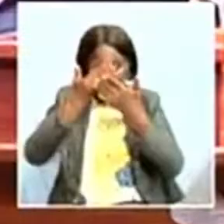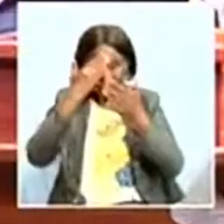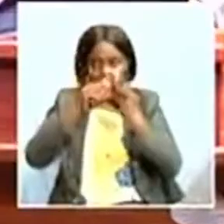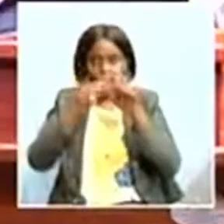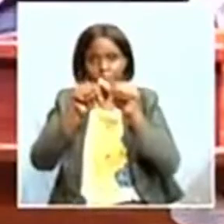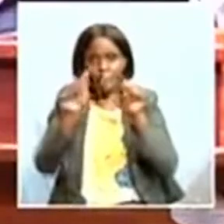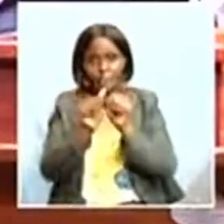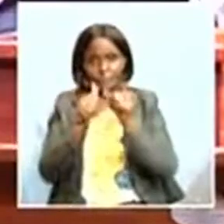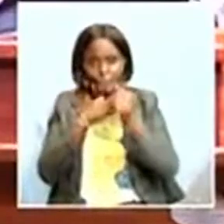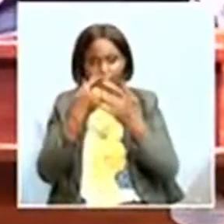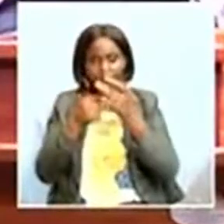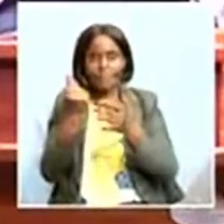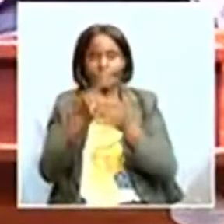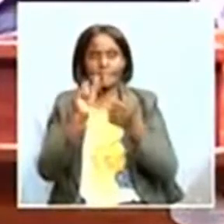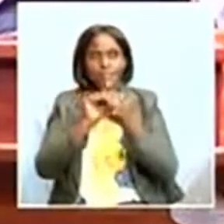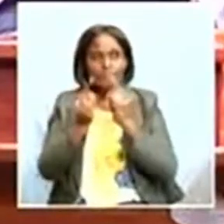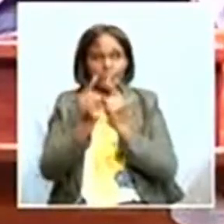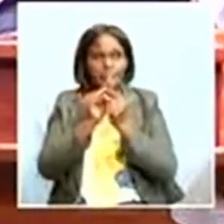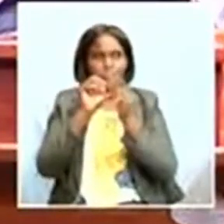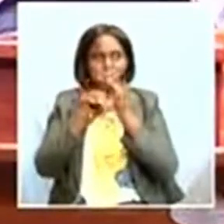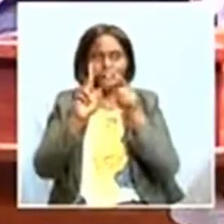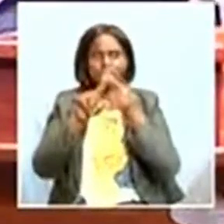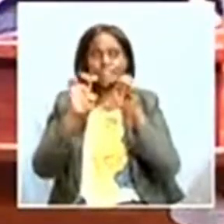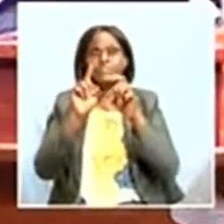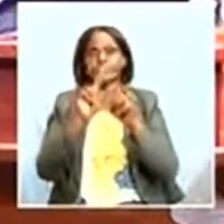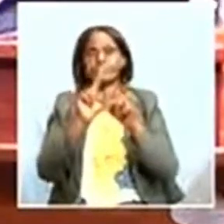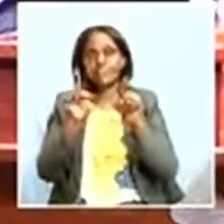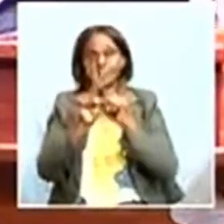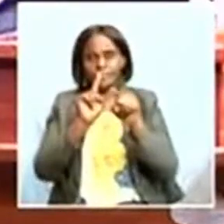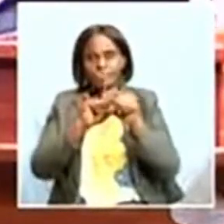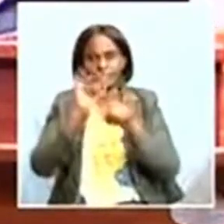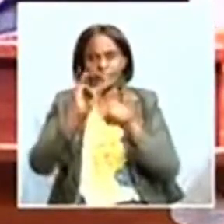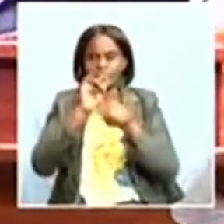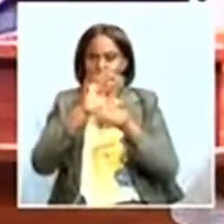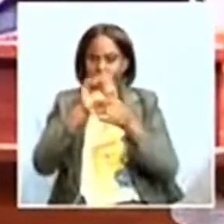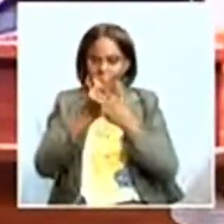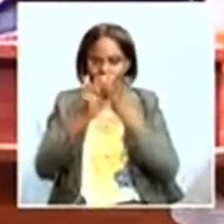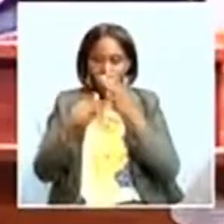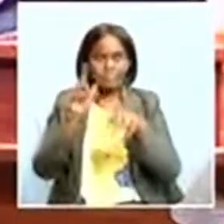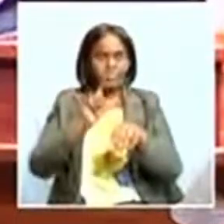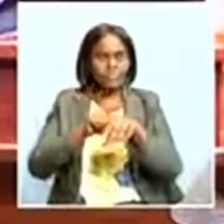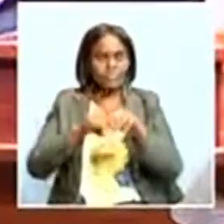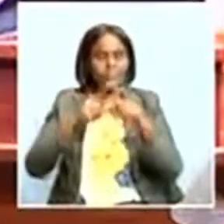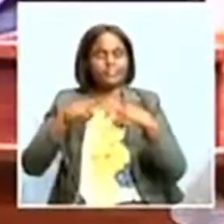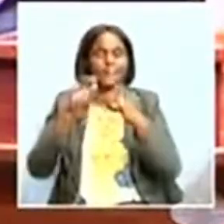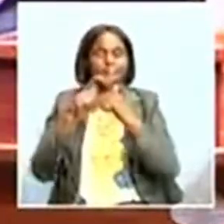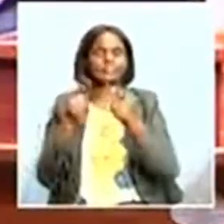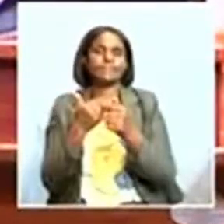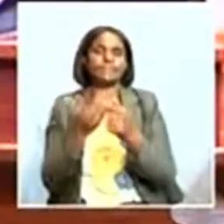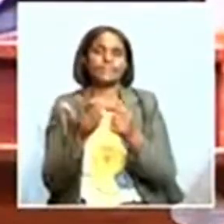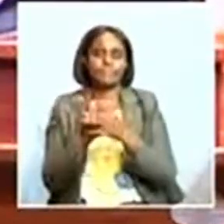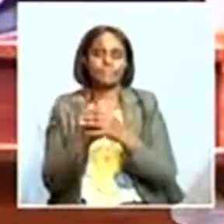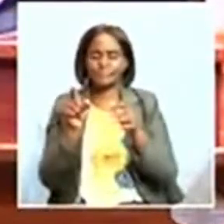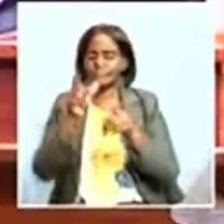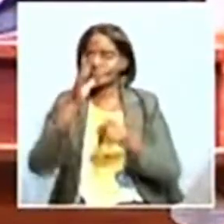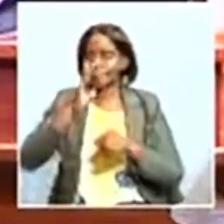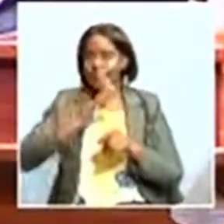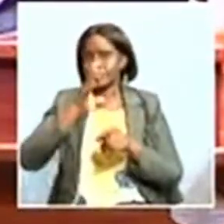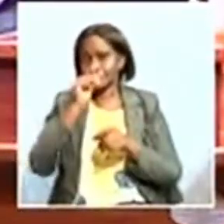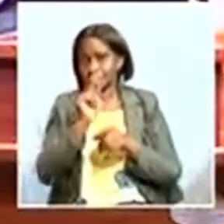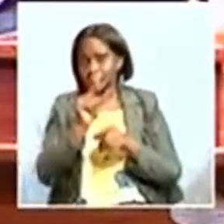area have uninterrupted access to education despite seasonal challenges. Madam